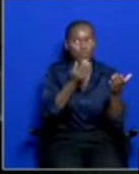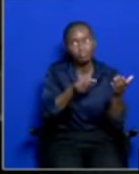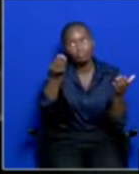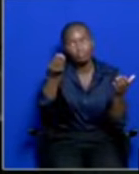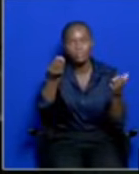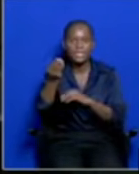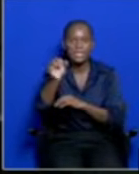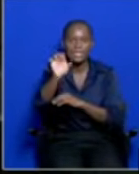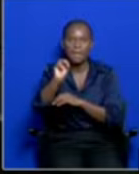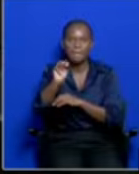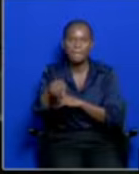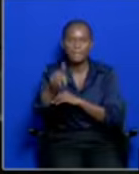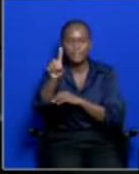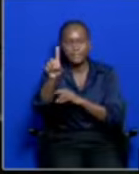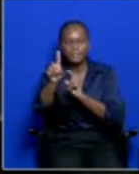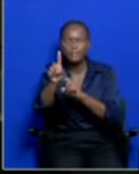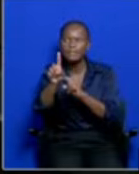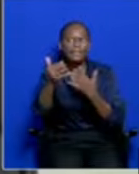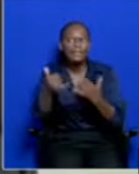with IPID?